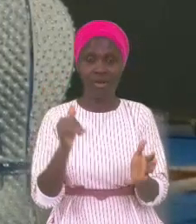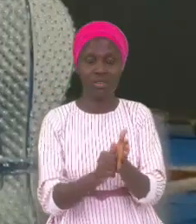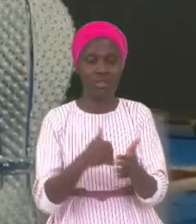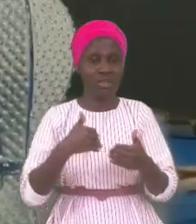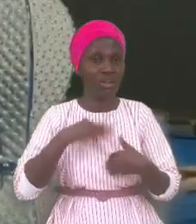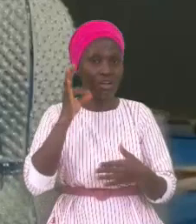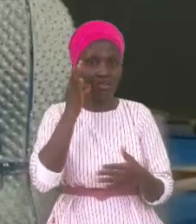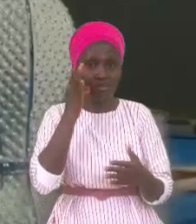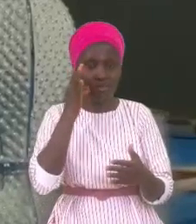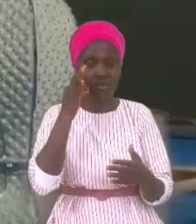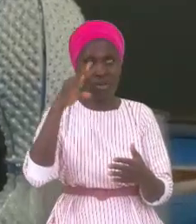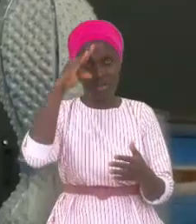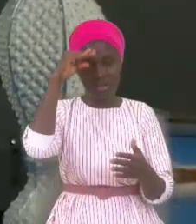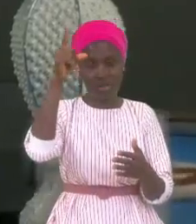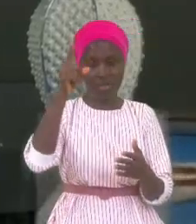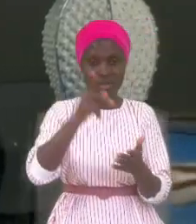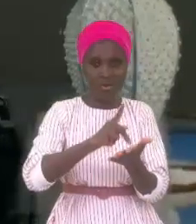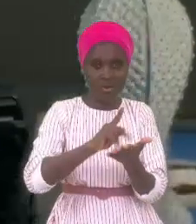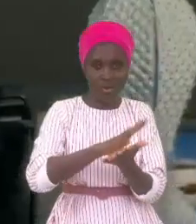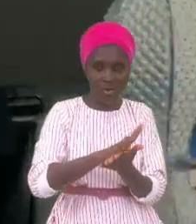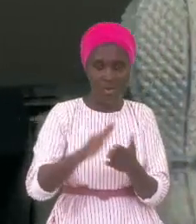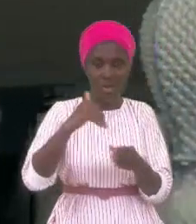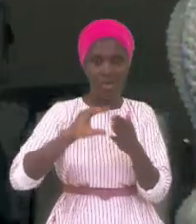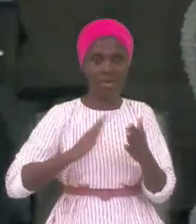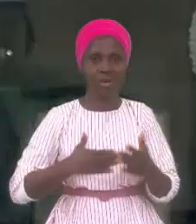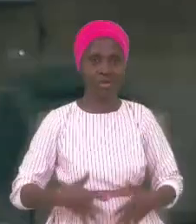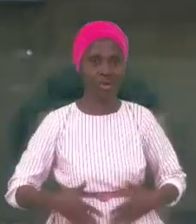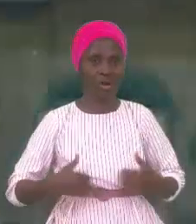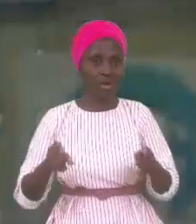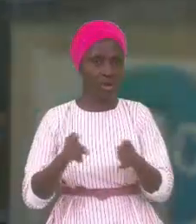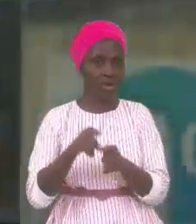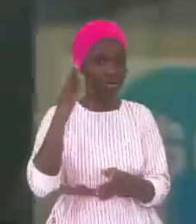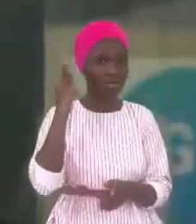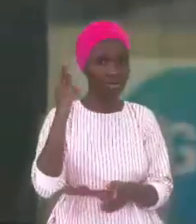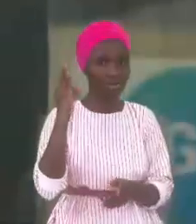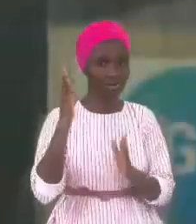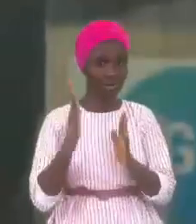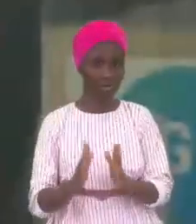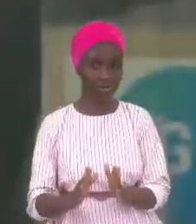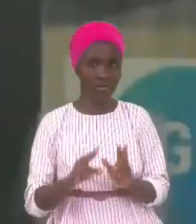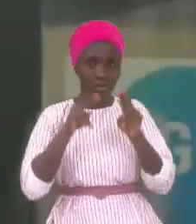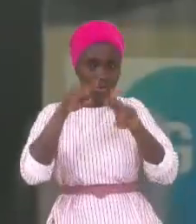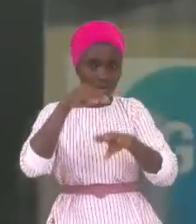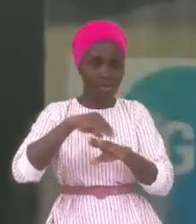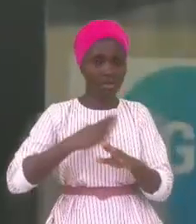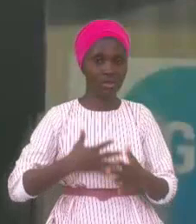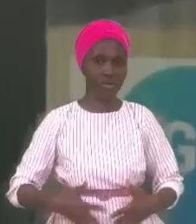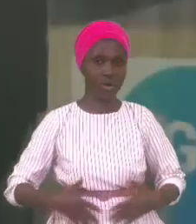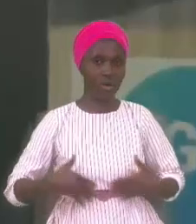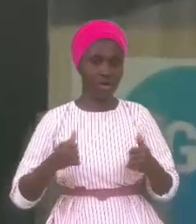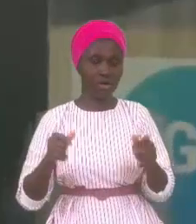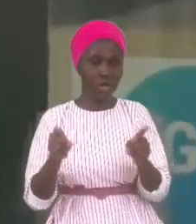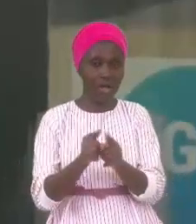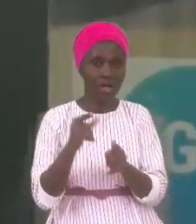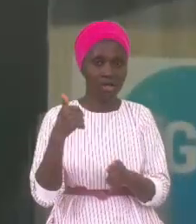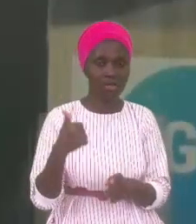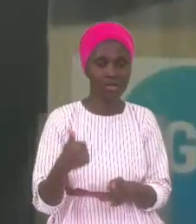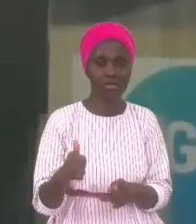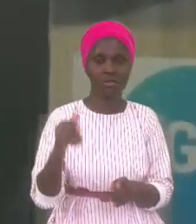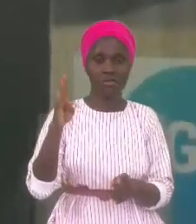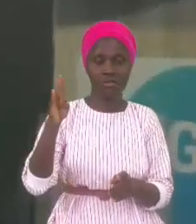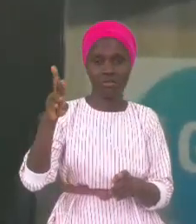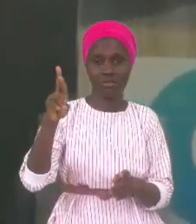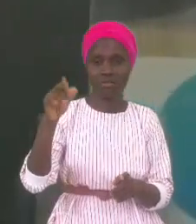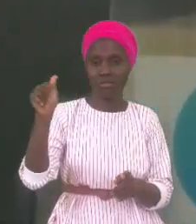as ministers. He looks at us in our lives as branches on the vine. He looks at our lives, and there are